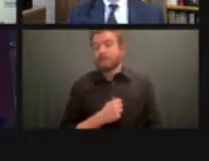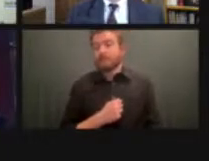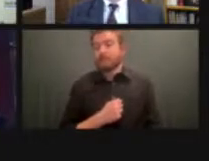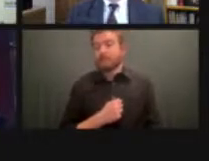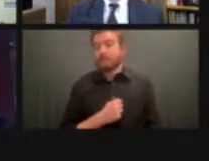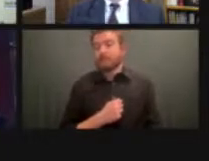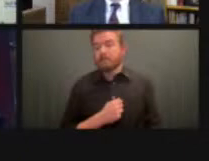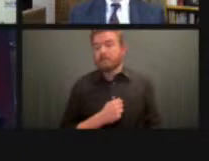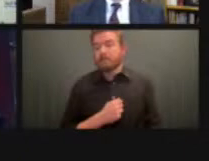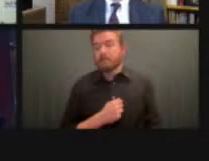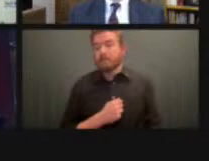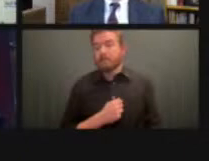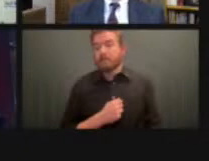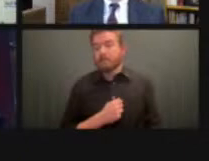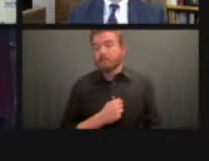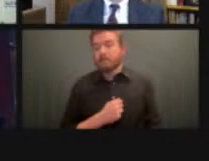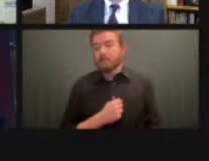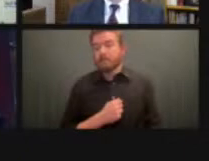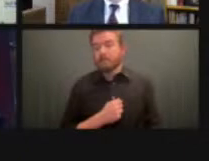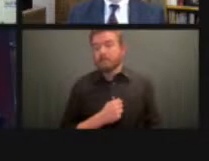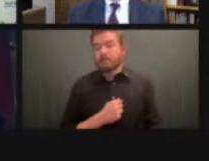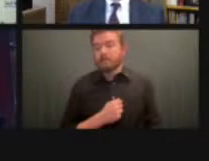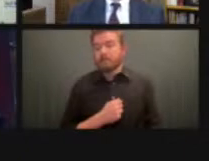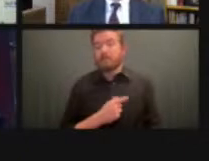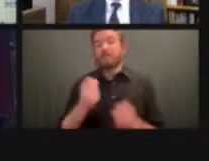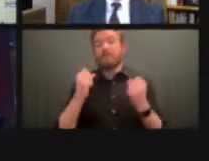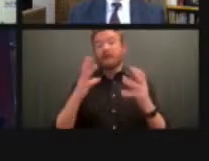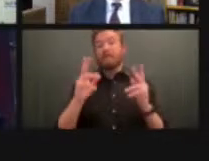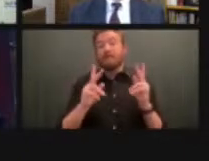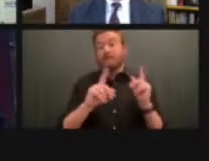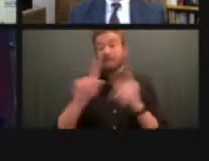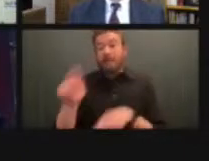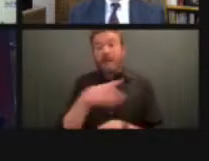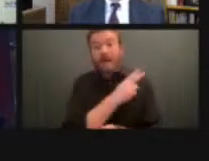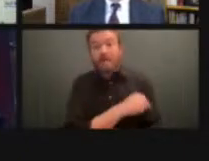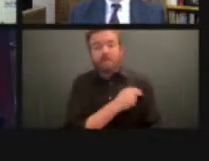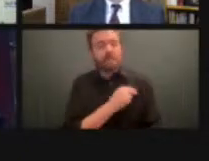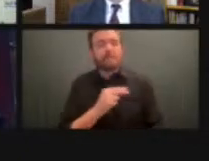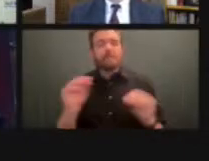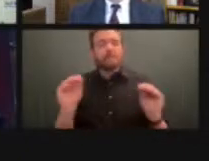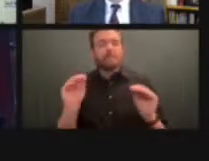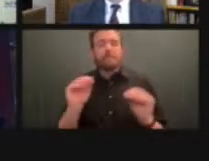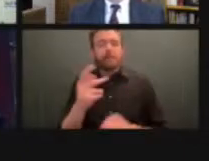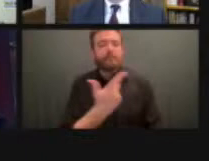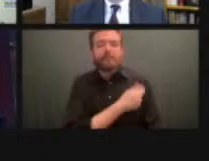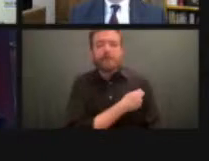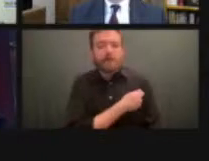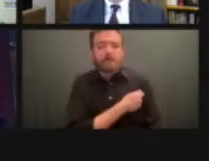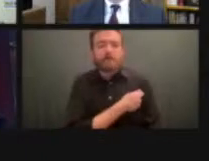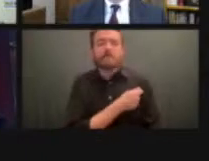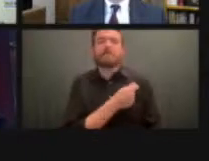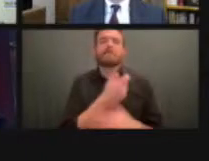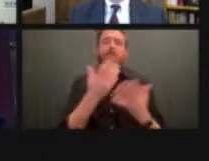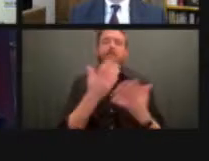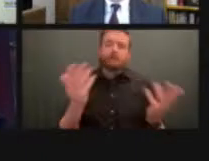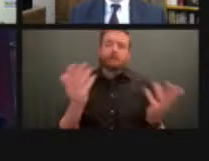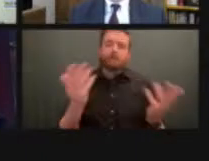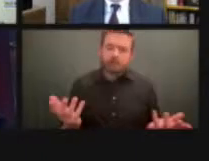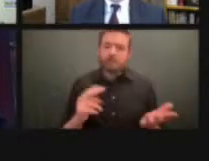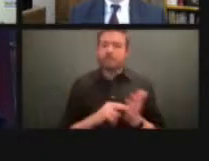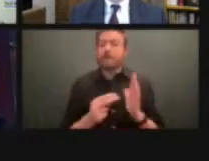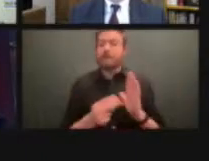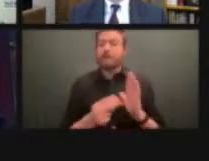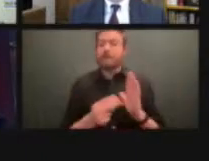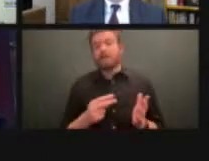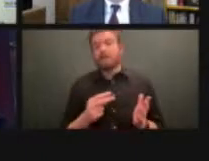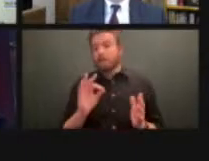hospitalizations, intensive care unit beds, and sadly, deaths. And as Dr. Ed and his team at the Communicable Disease Service